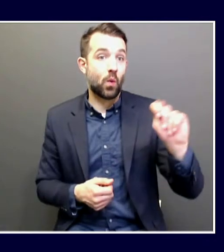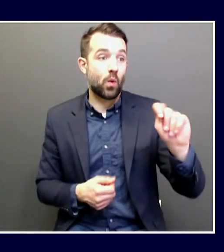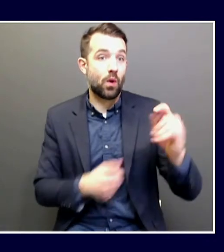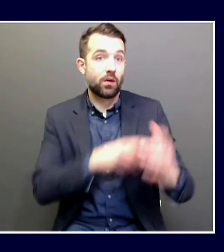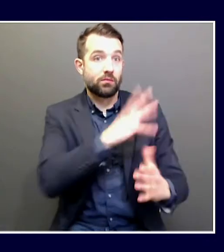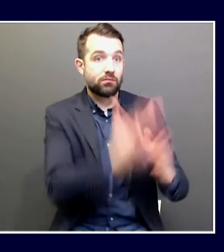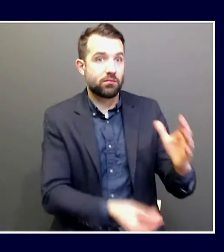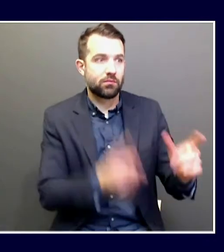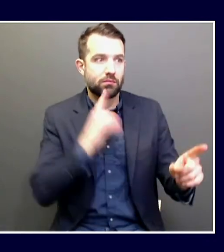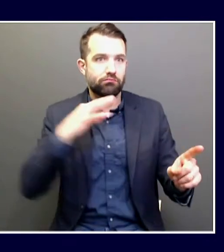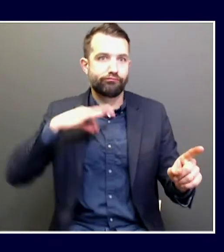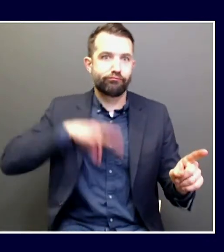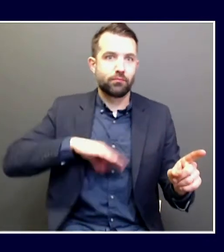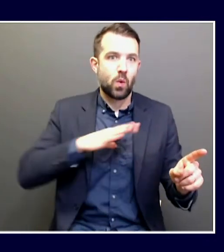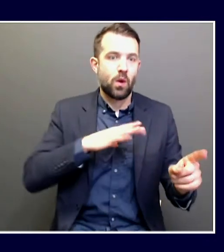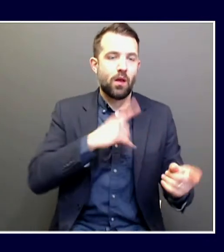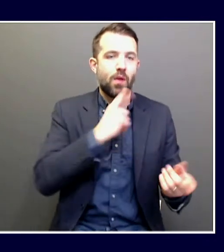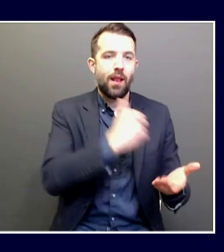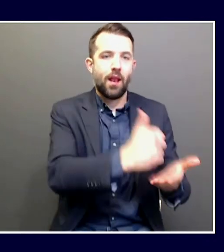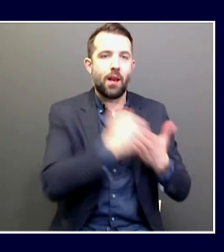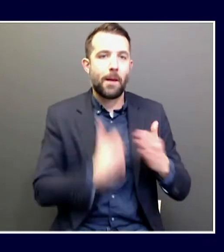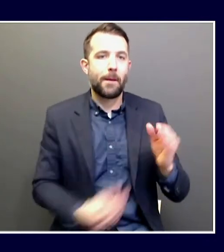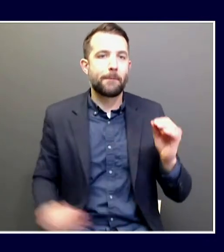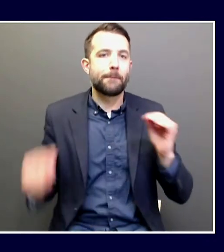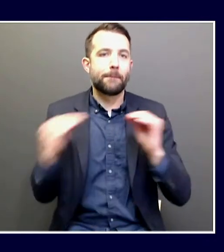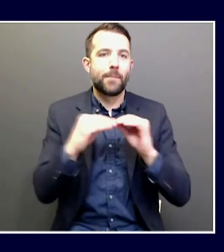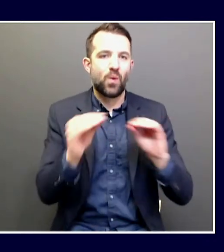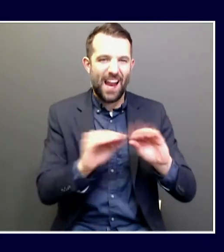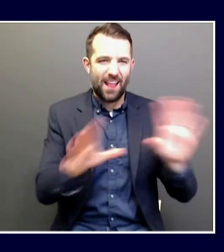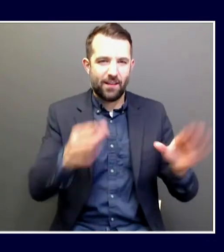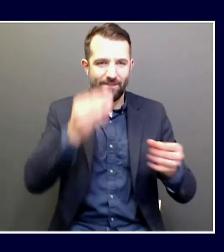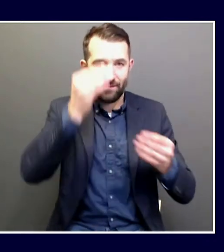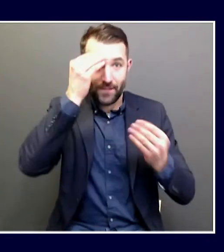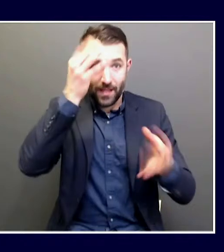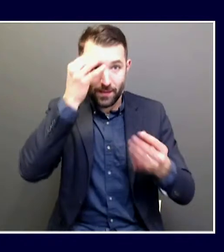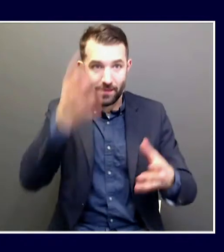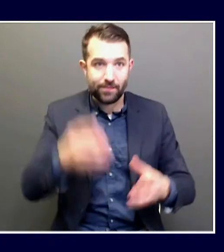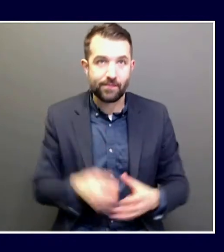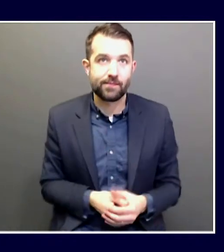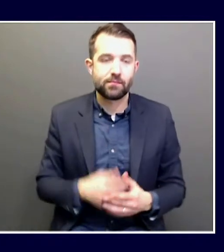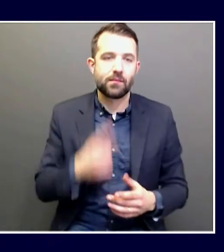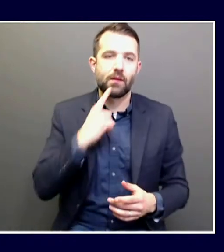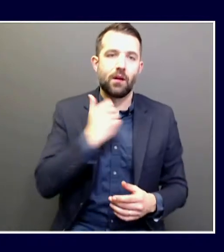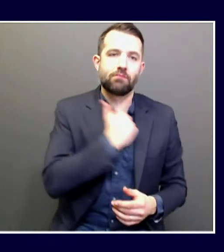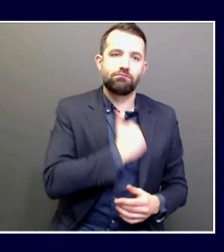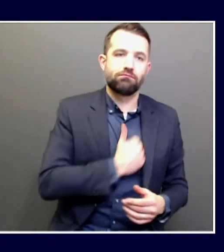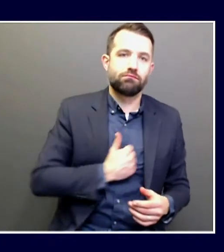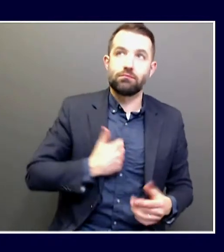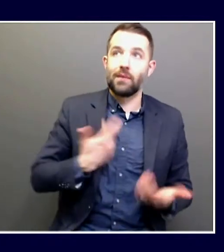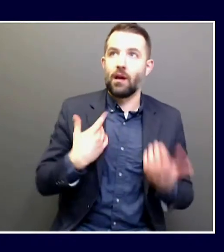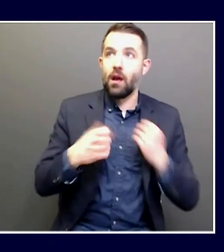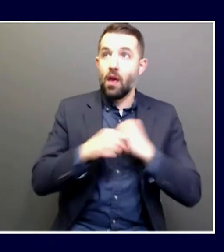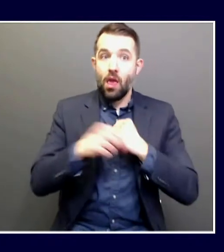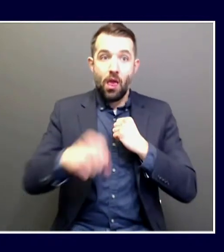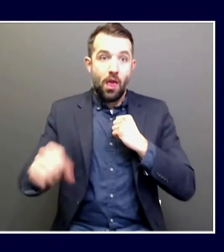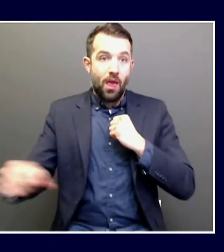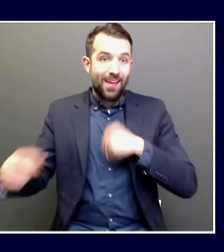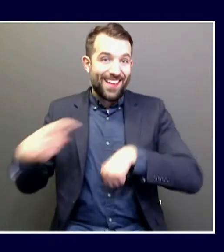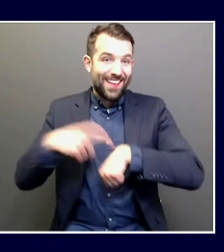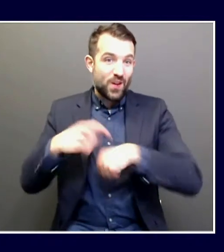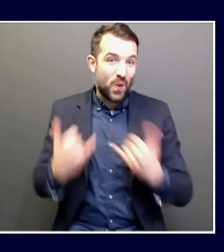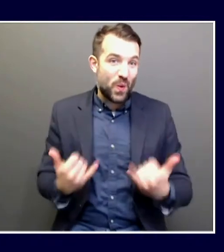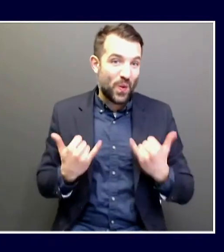in that direction. It was a lot today. My apologies for going on. We've got a fair number of questions. We've got